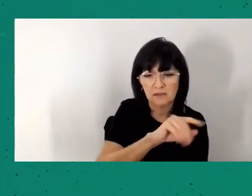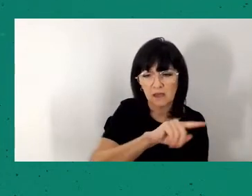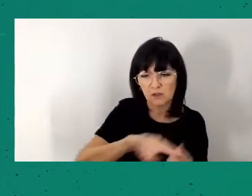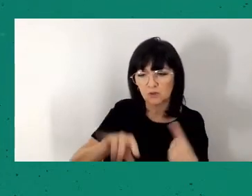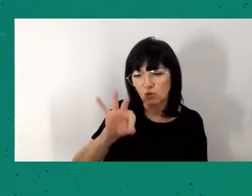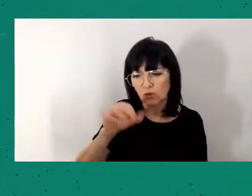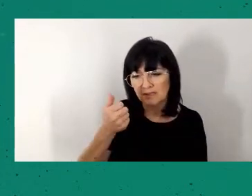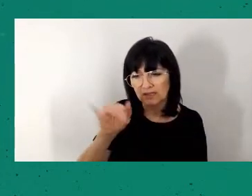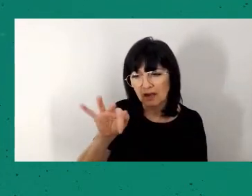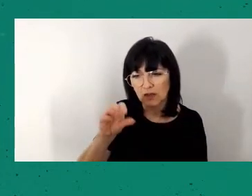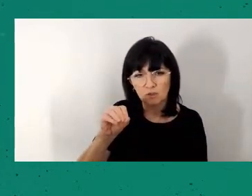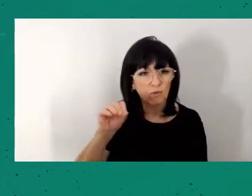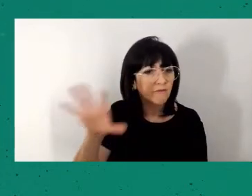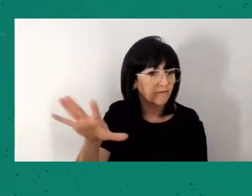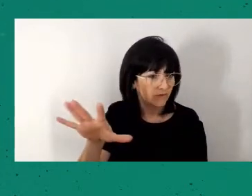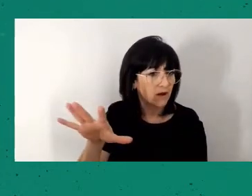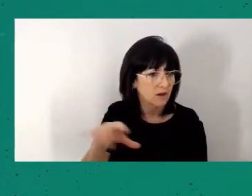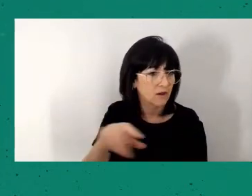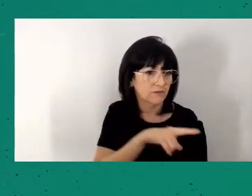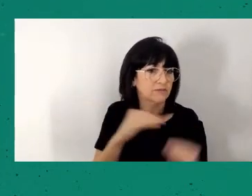1905. She was teaching there.